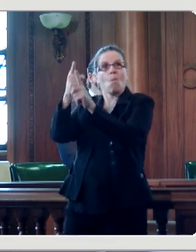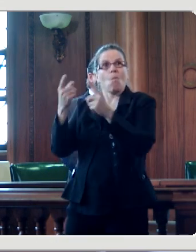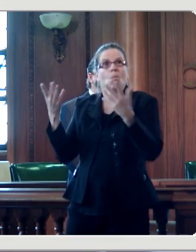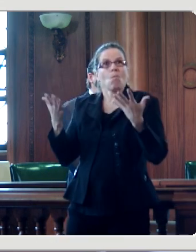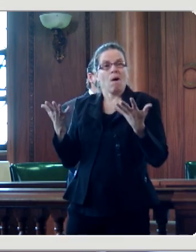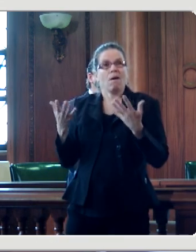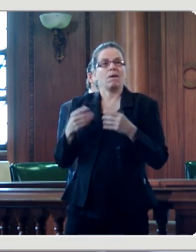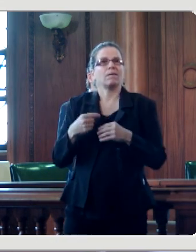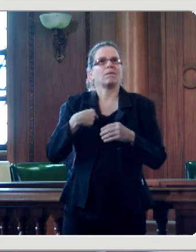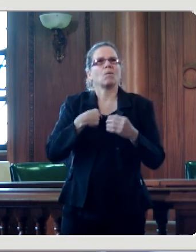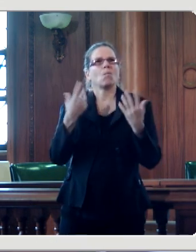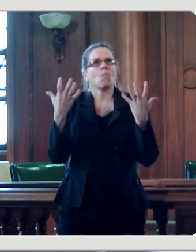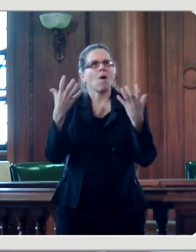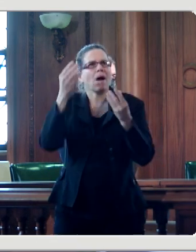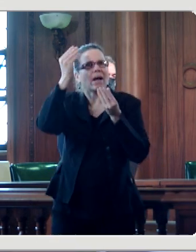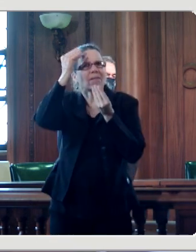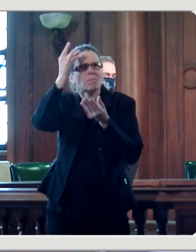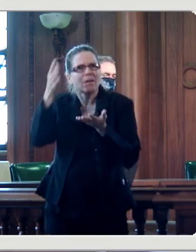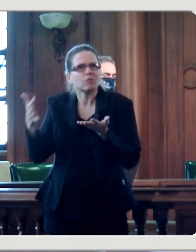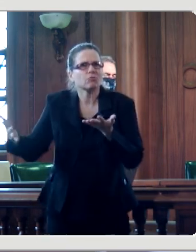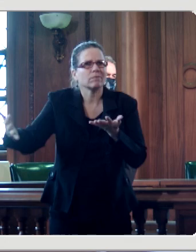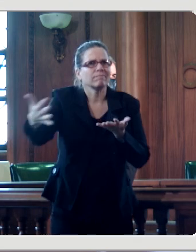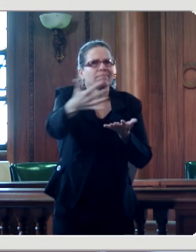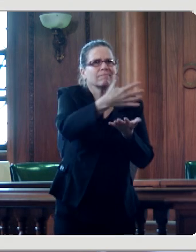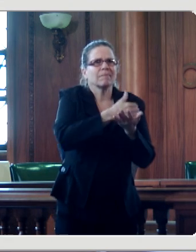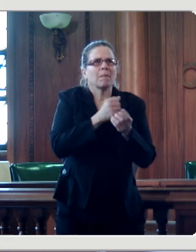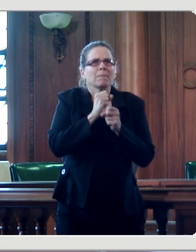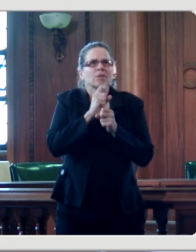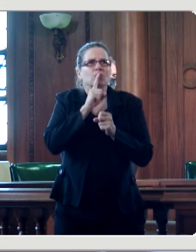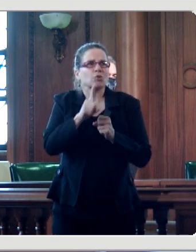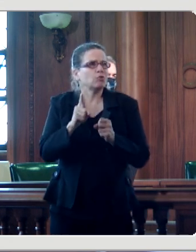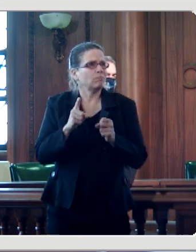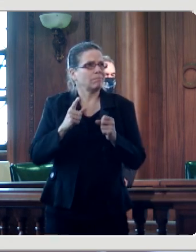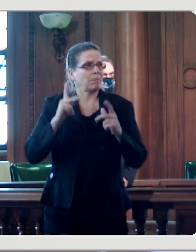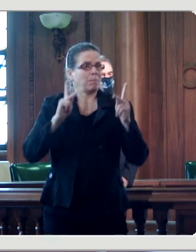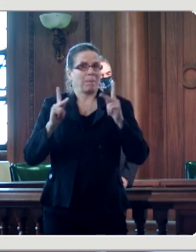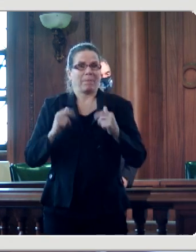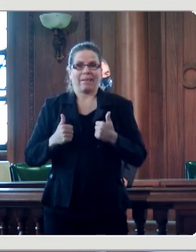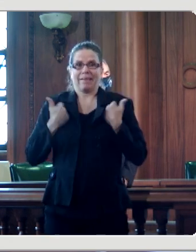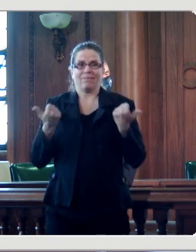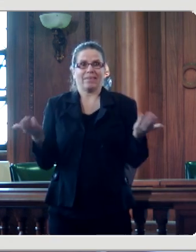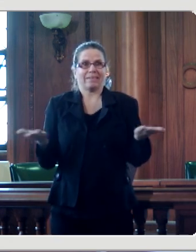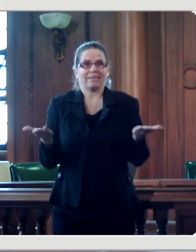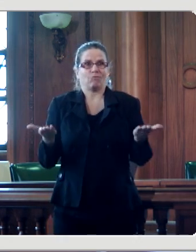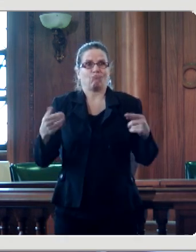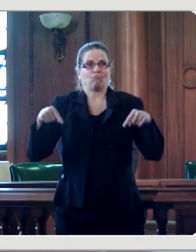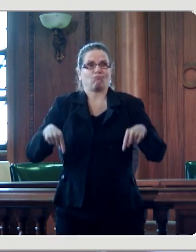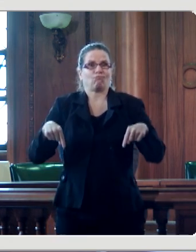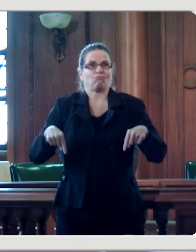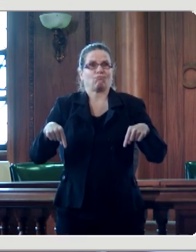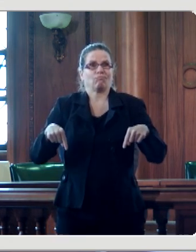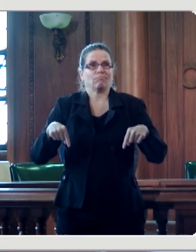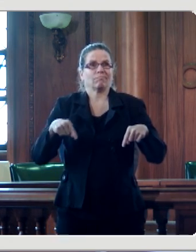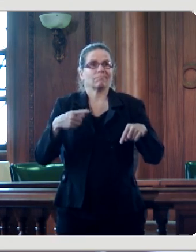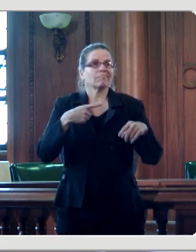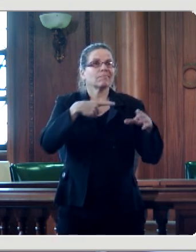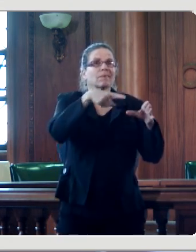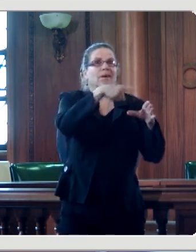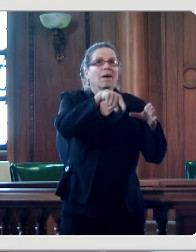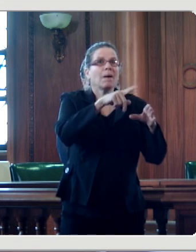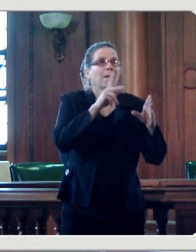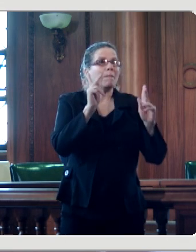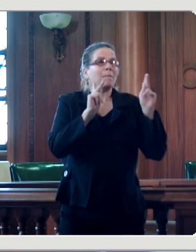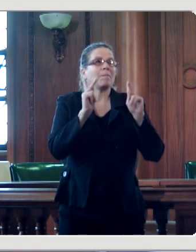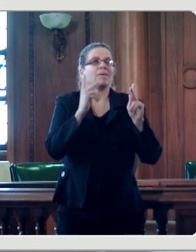concrete information, again, to our residents with these amazing individuals who will be working with us, and we